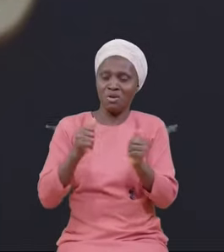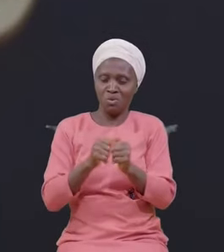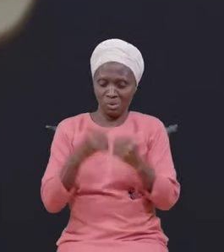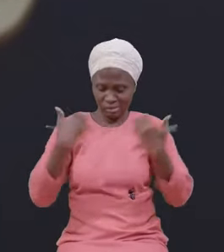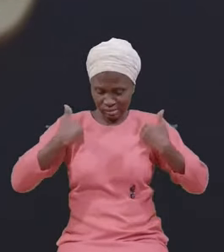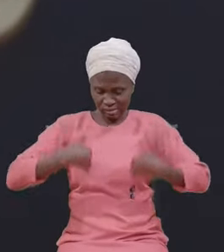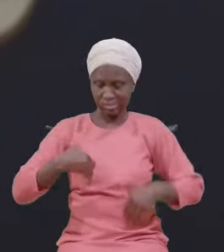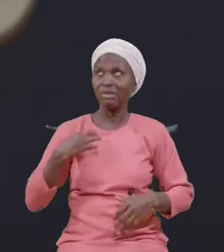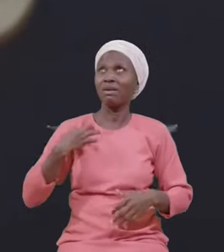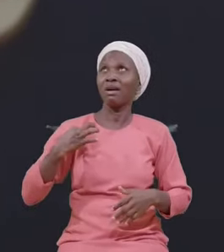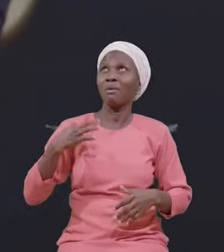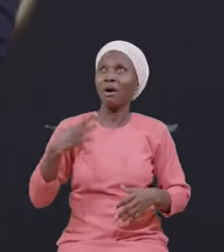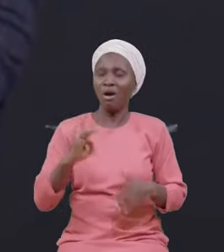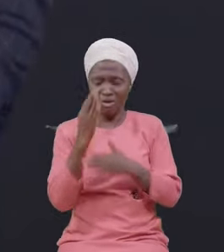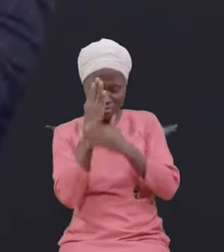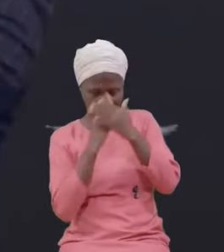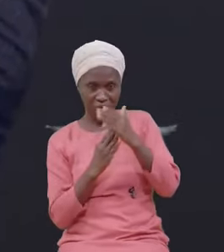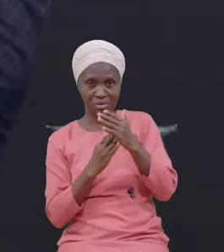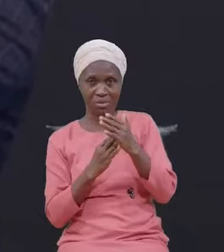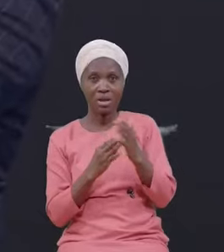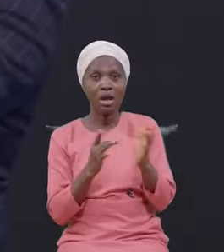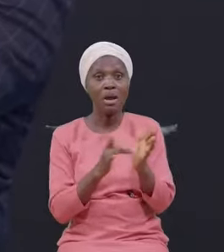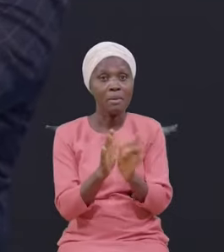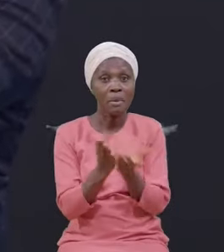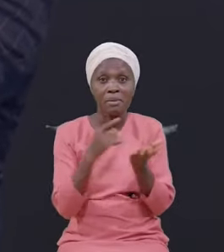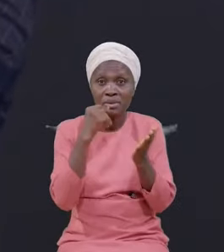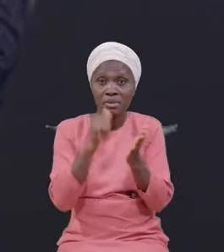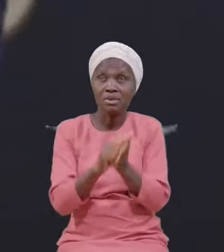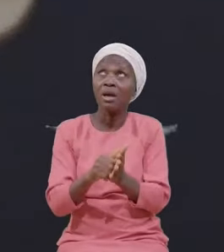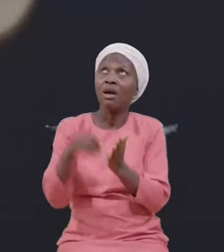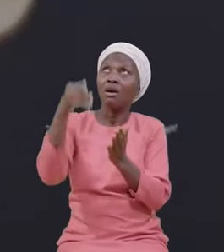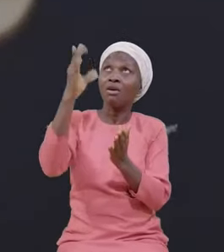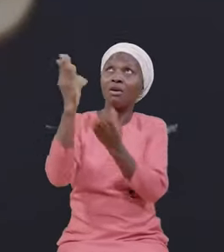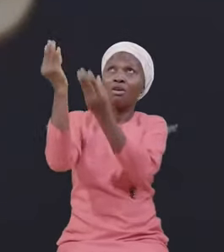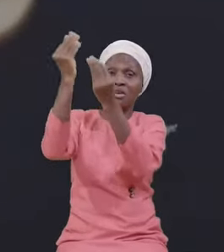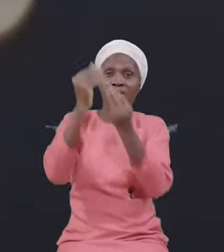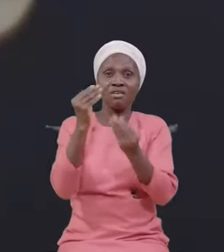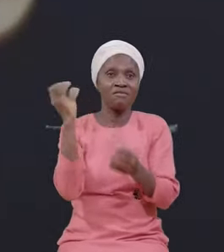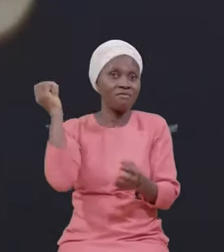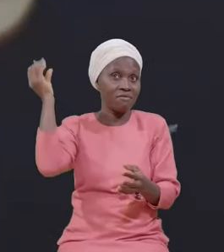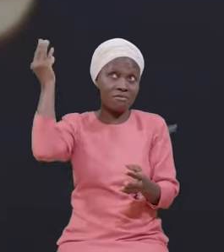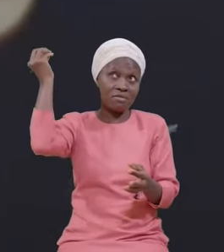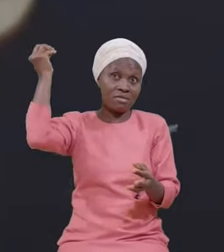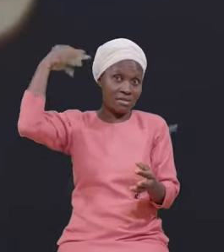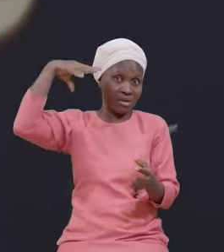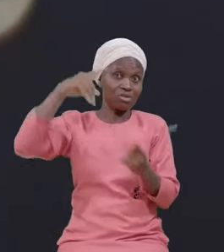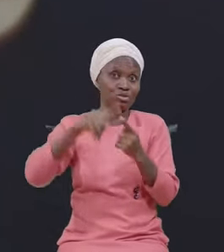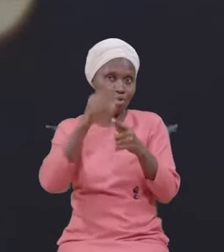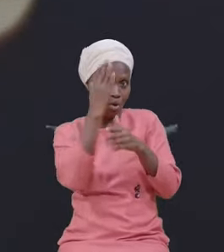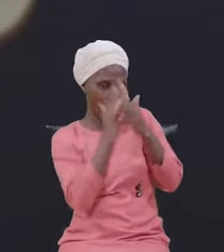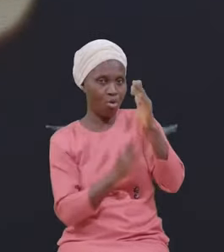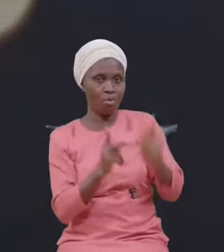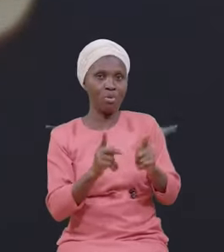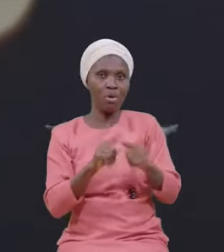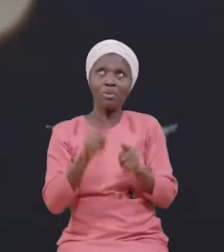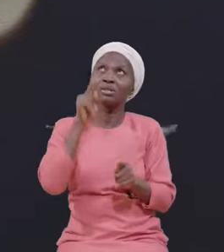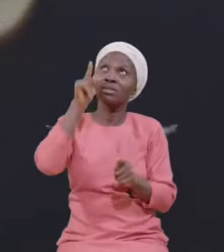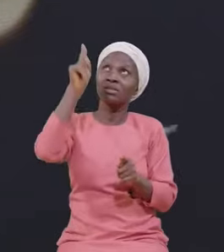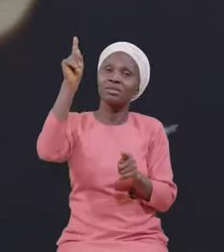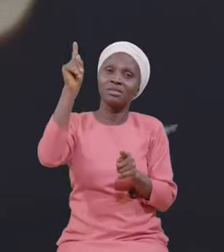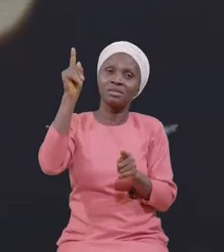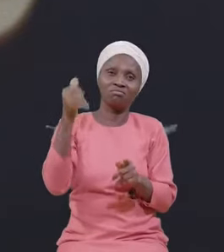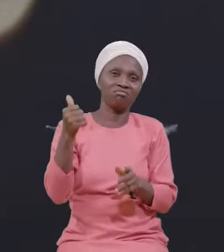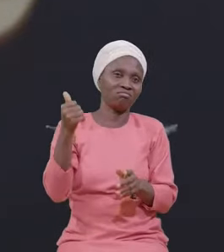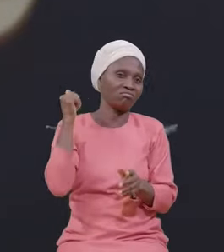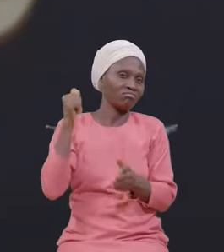giveth grace to the humble but he resist the proud pray and say oh Lord every form of